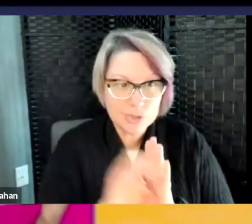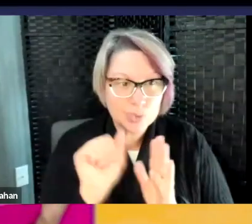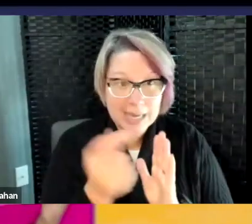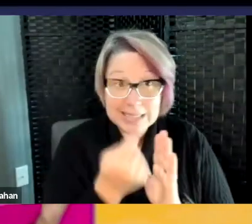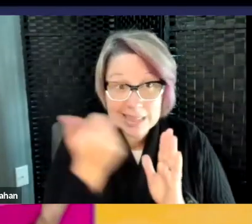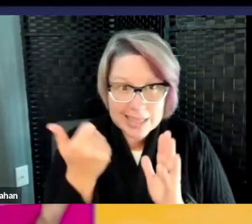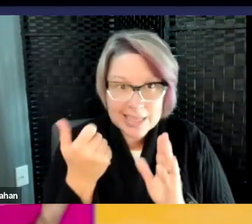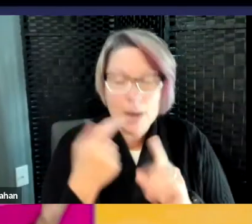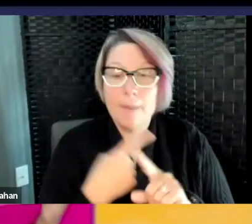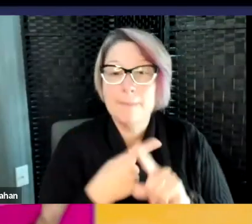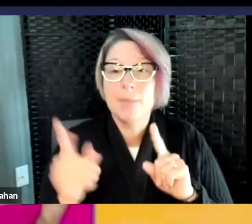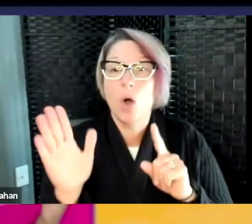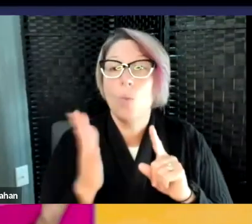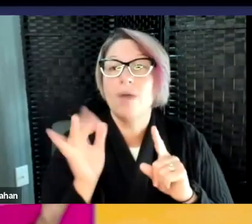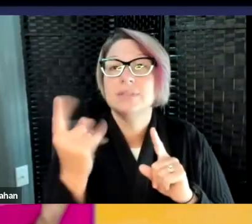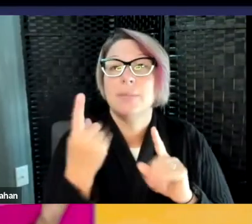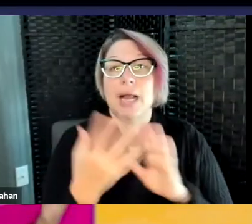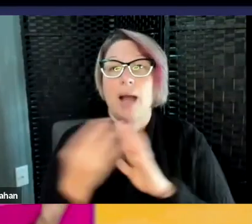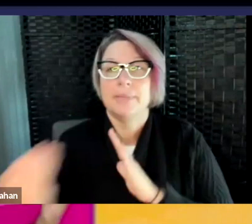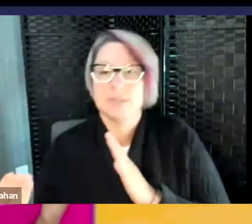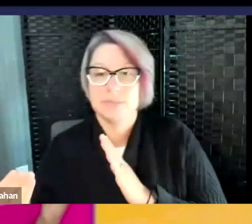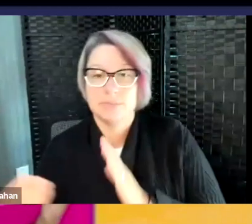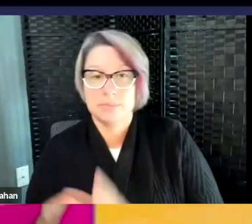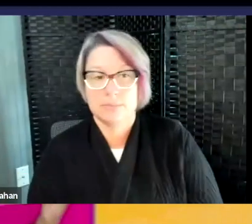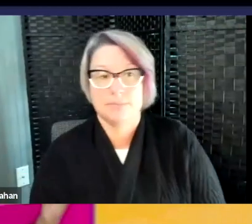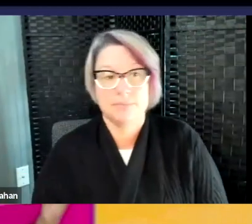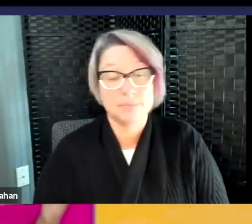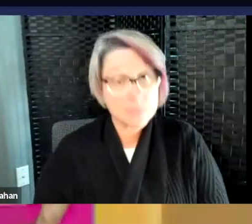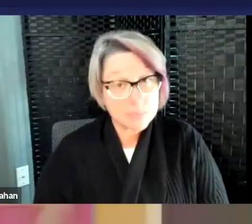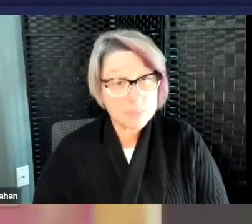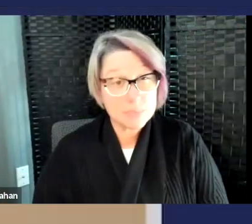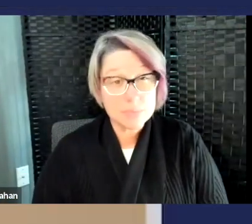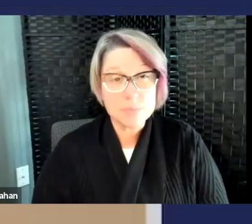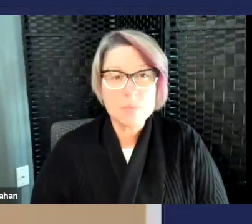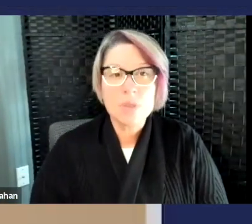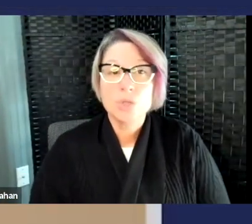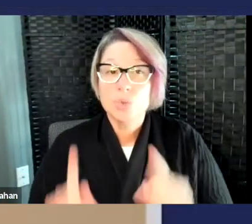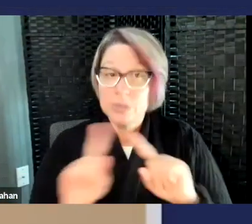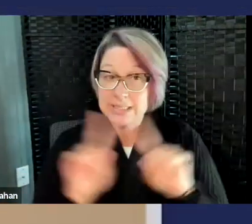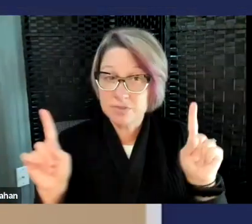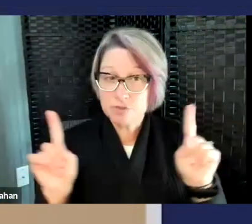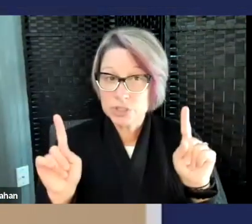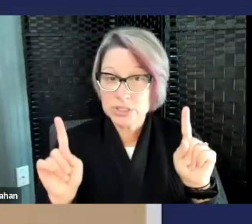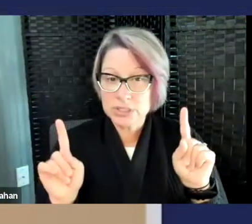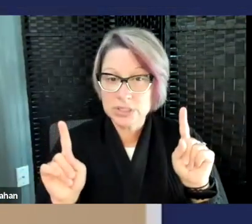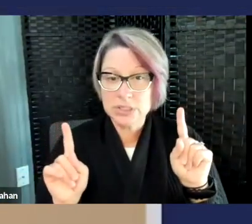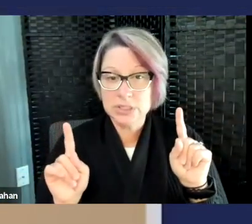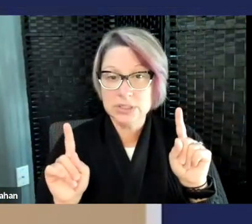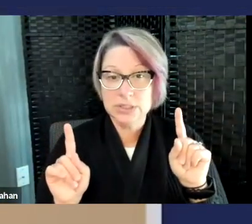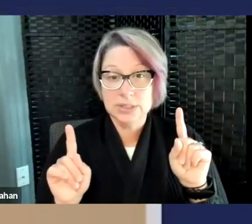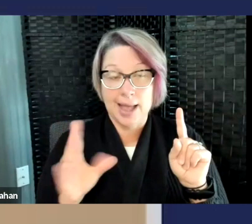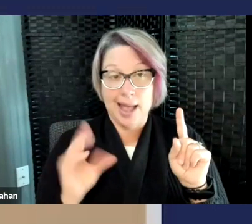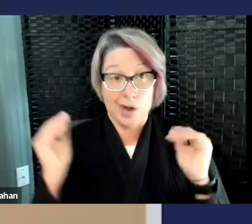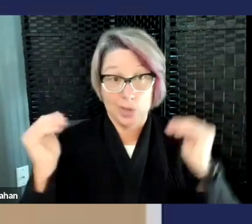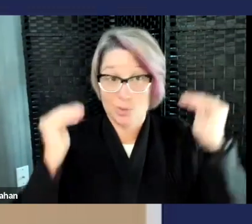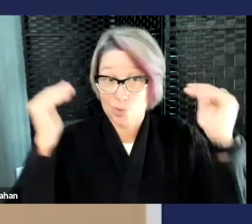someone copies it? So the difference here, guys, and it's what adults aren't